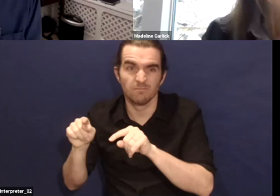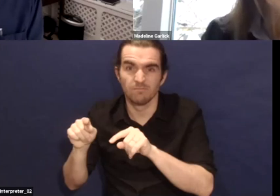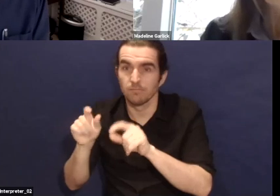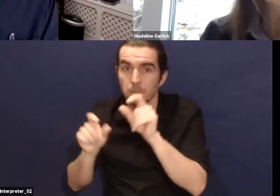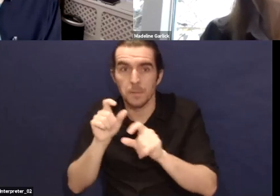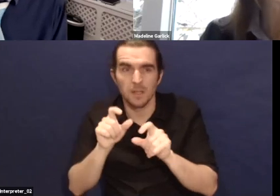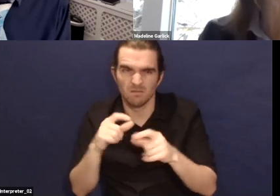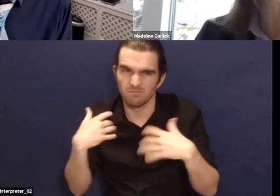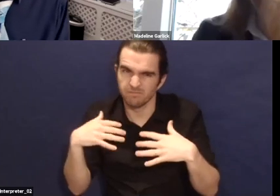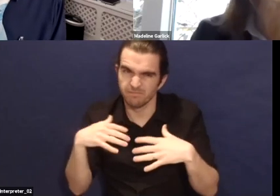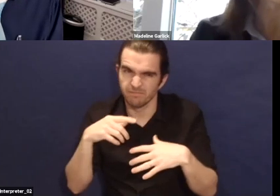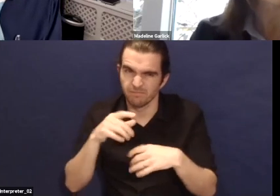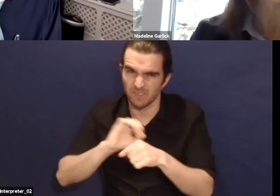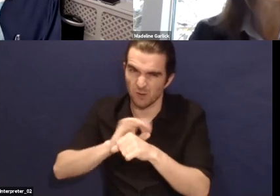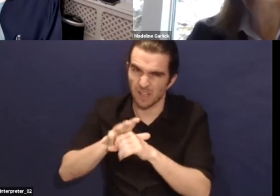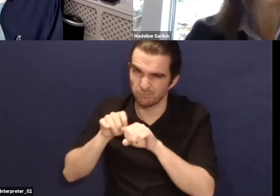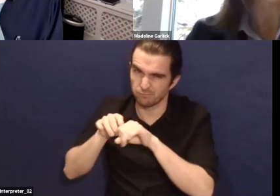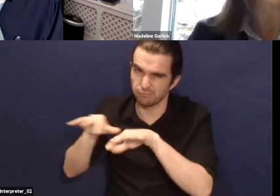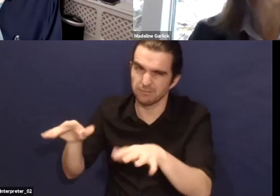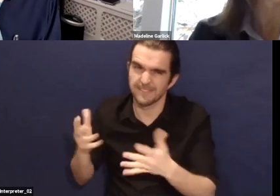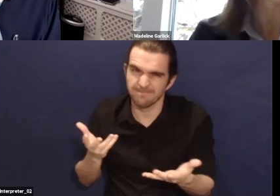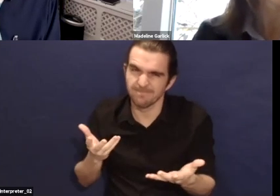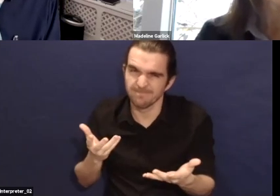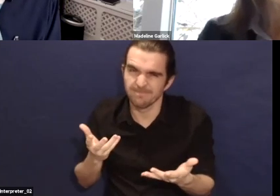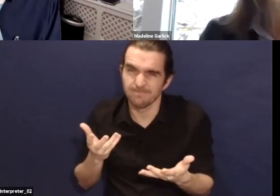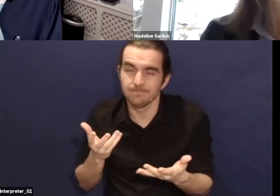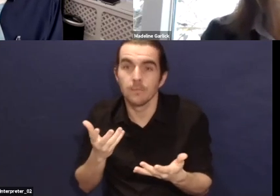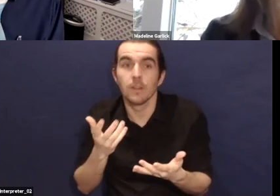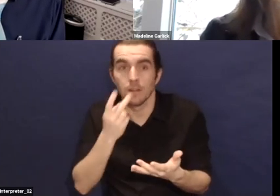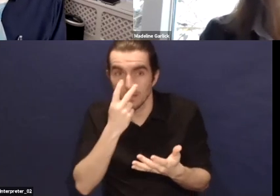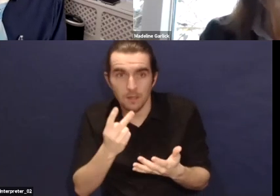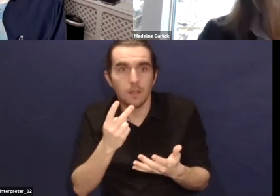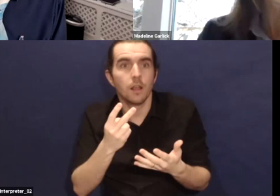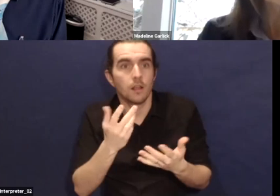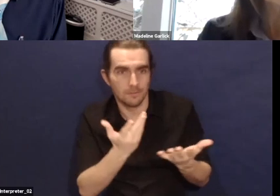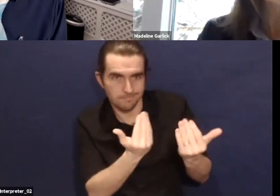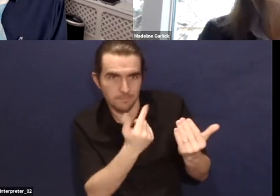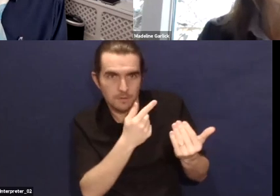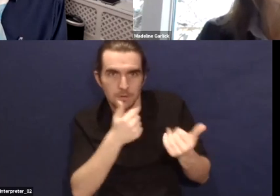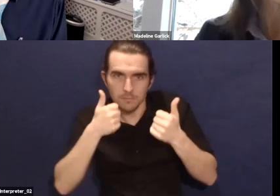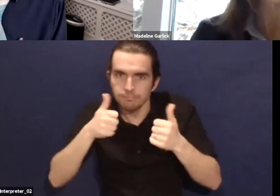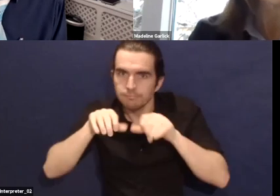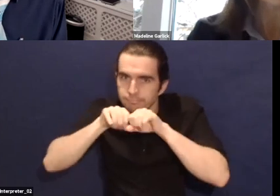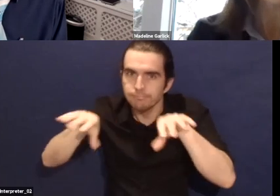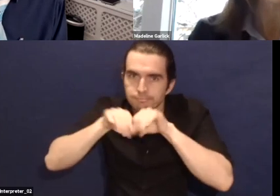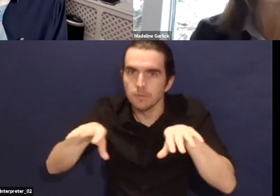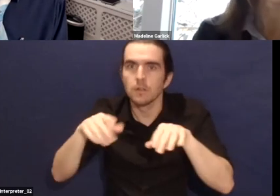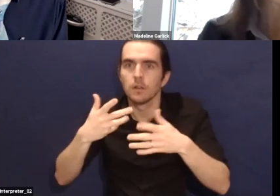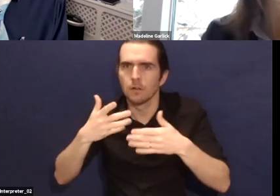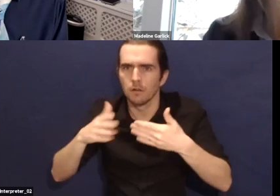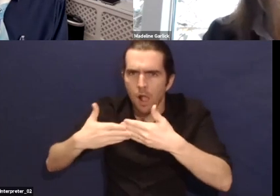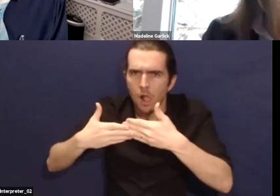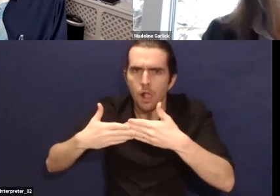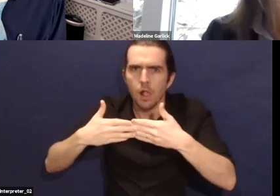and a responsibility to take steps to protect their populations. And this includes against threats linked